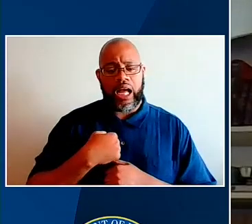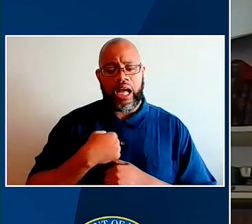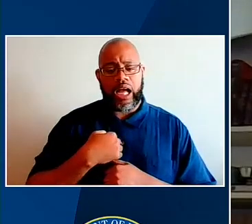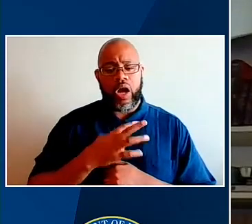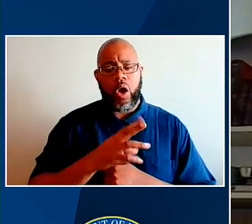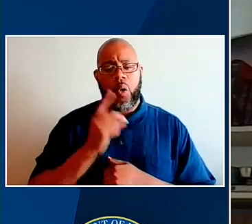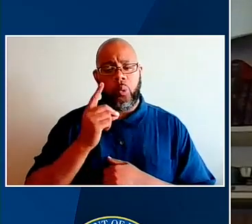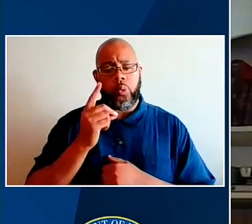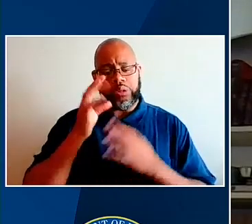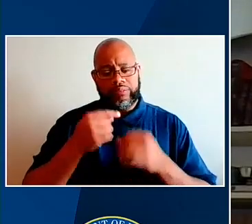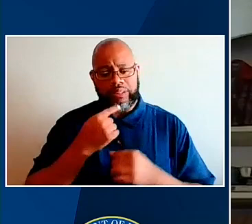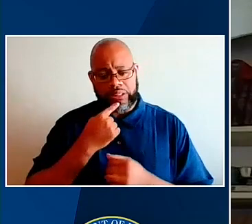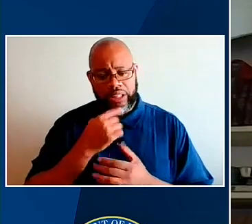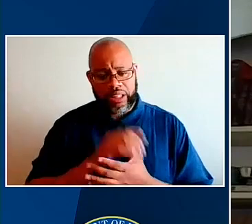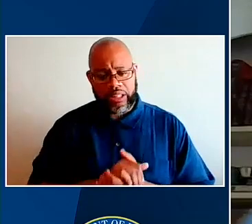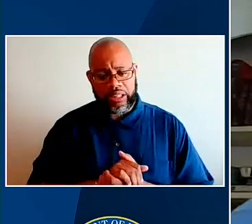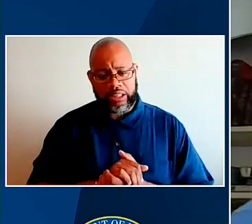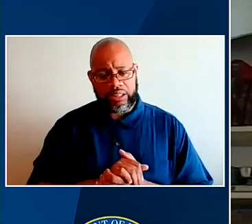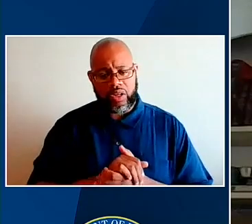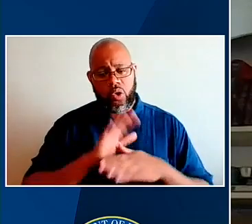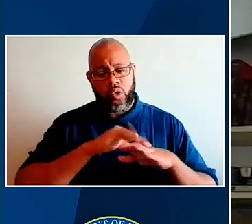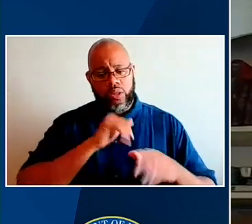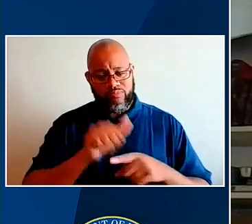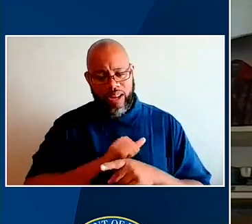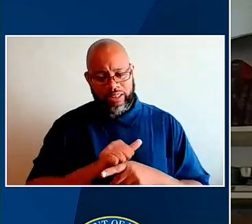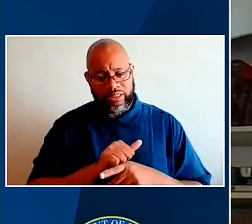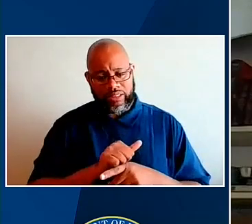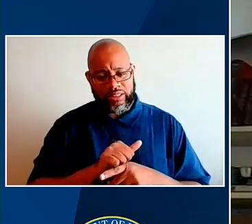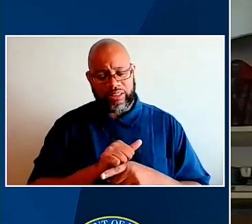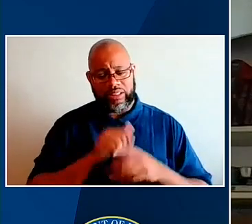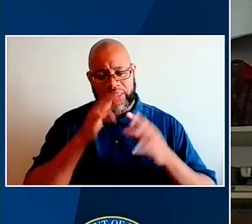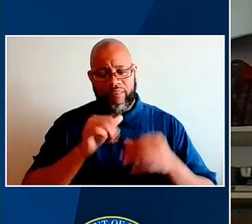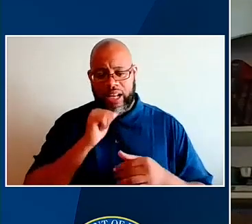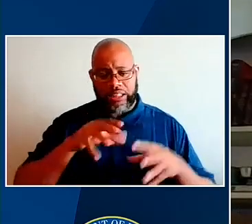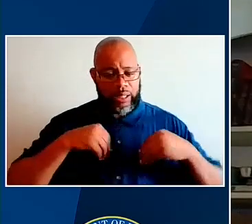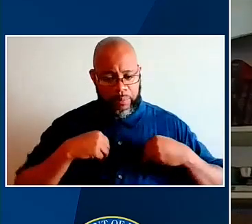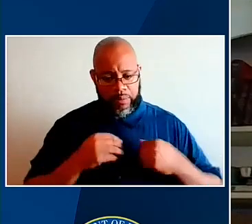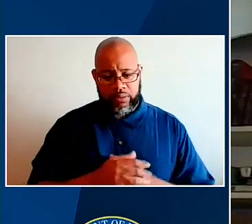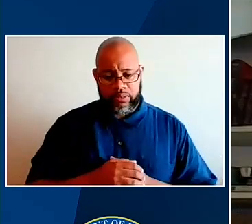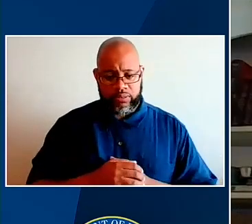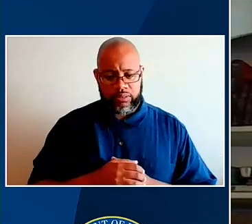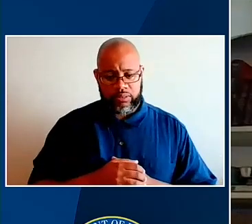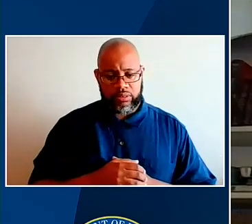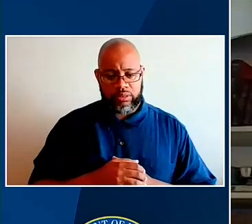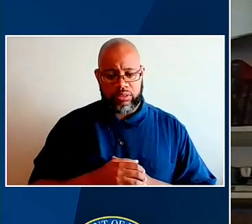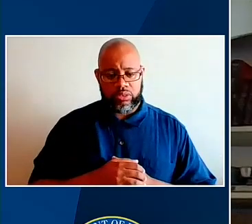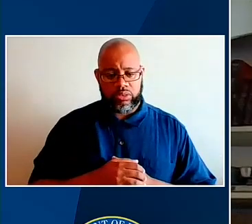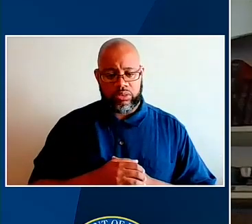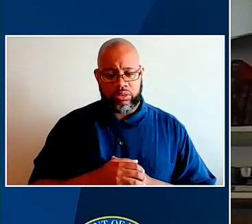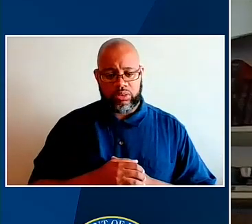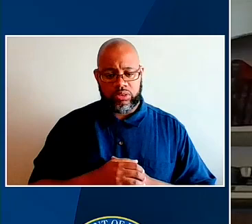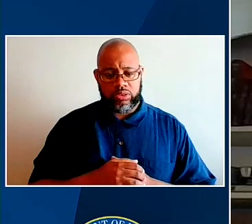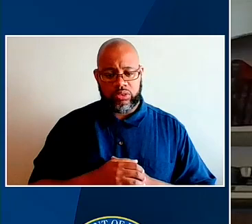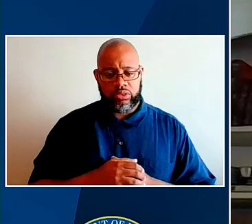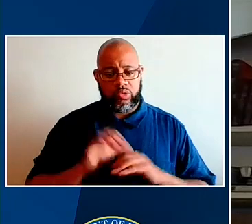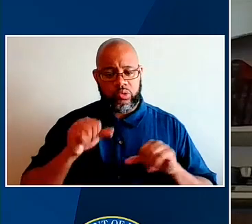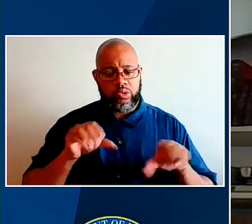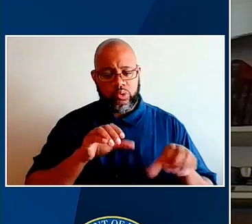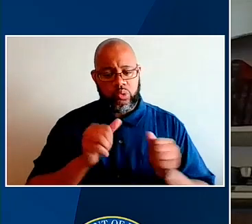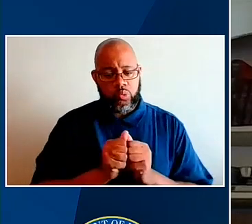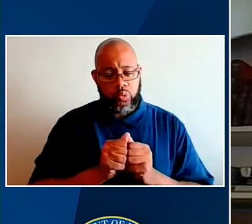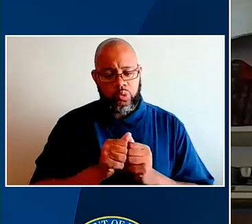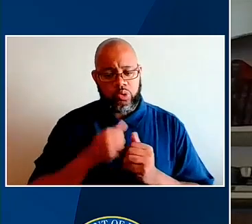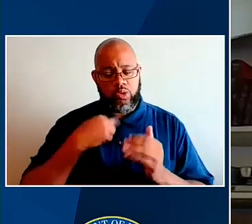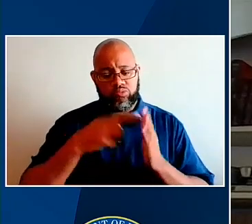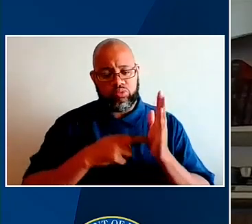I would certainly say I call out that practice as definitely unacceptable, you know, and we would do whatever we could within the confines of our